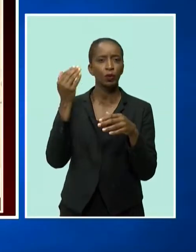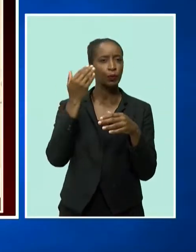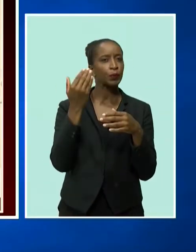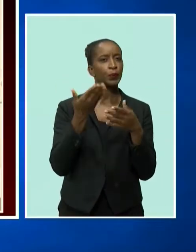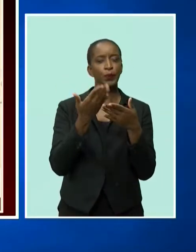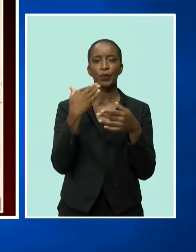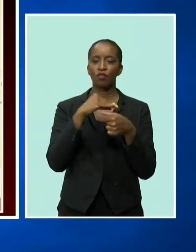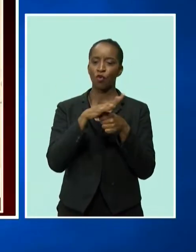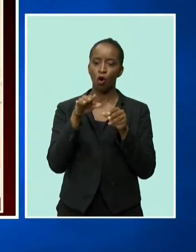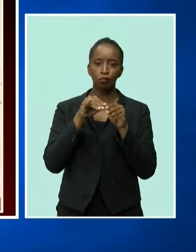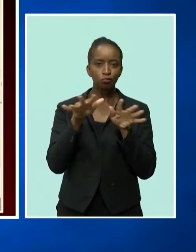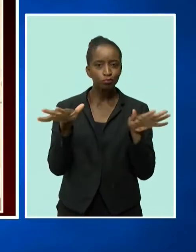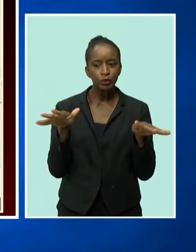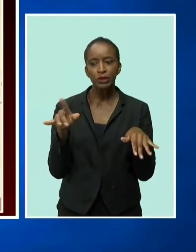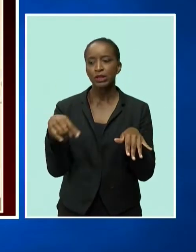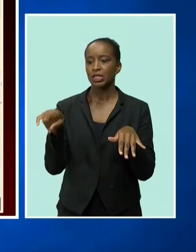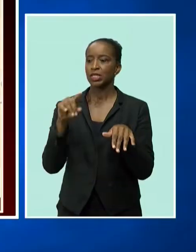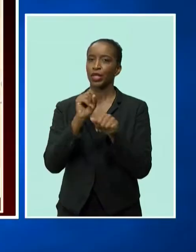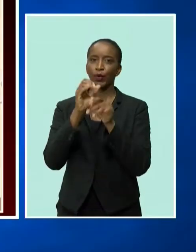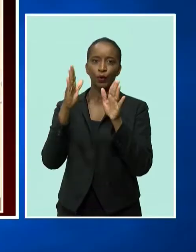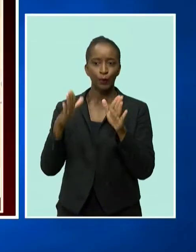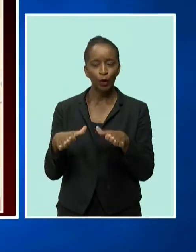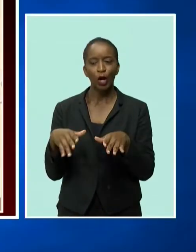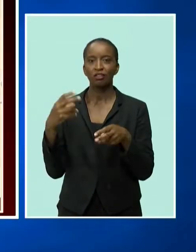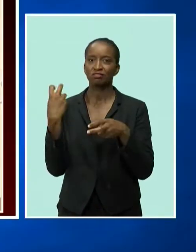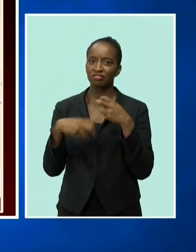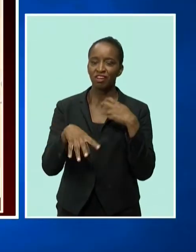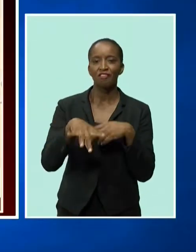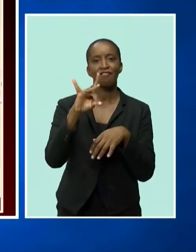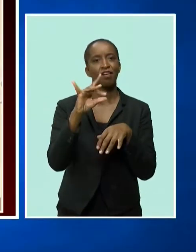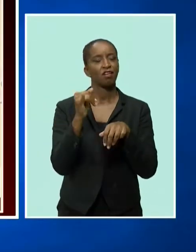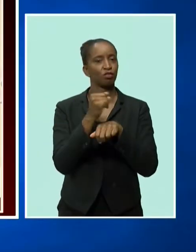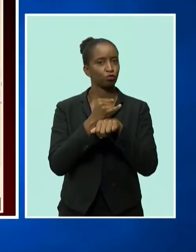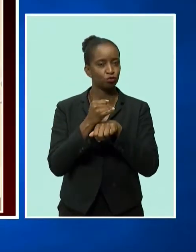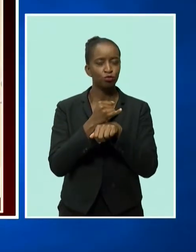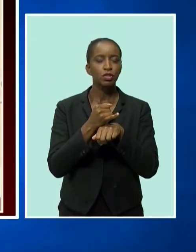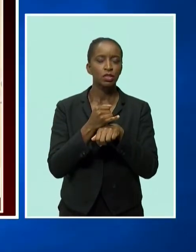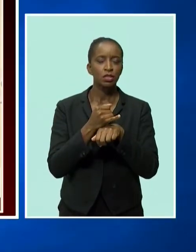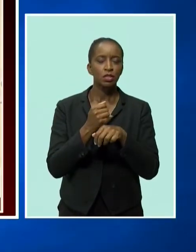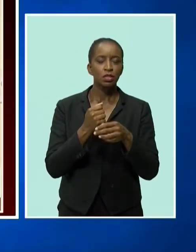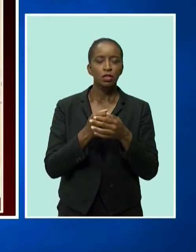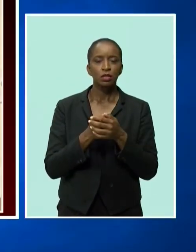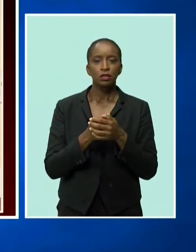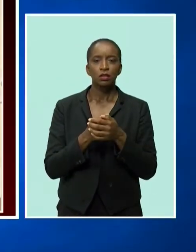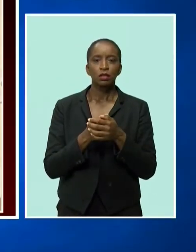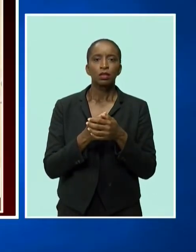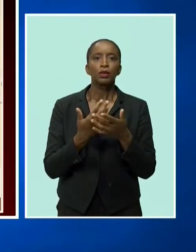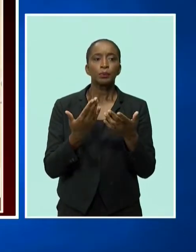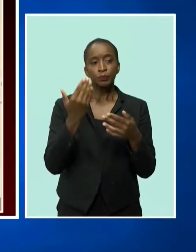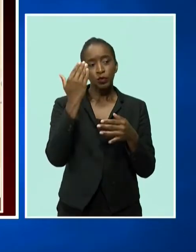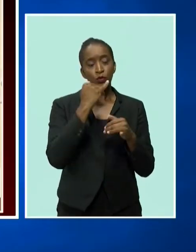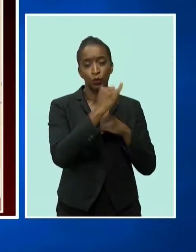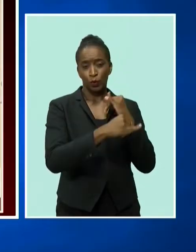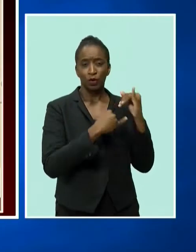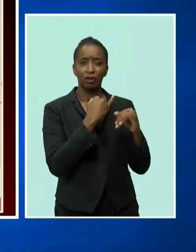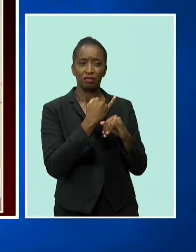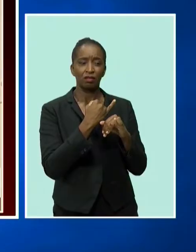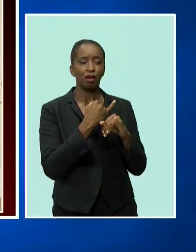pandemic, etc. And we're having challenges on the market, the international market for